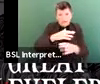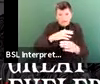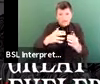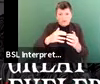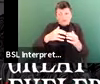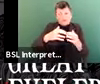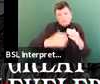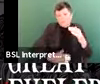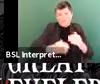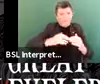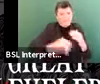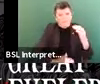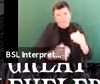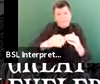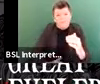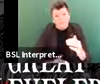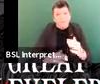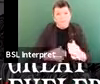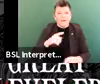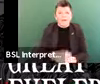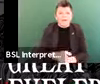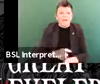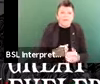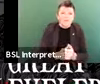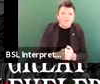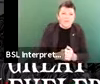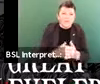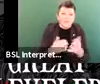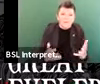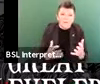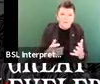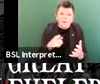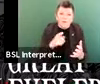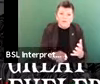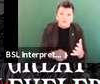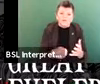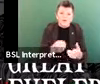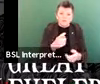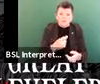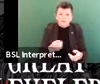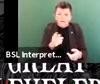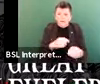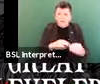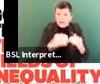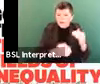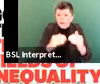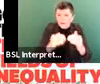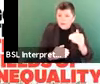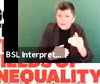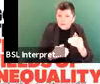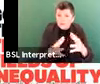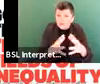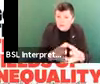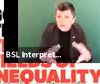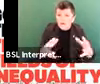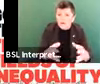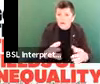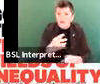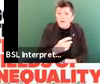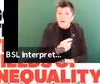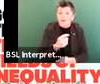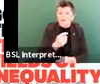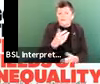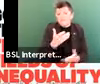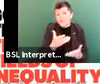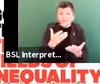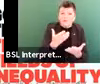And the point of Walter Scheidel is the coming back of inequalities could be, in terms of